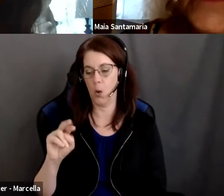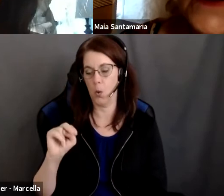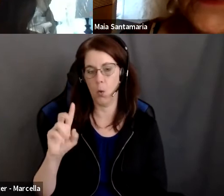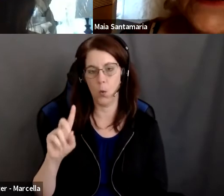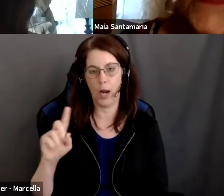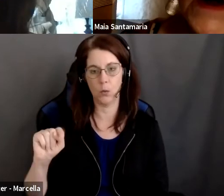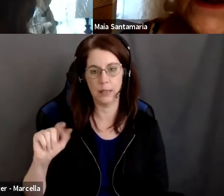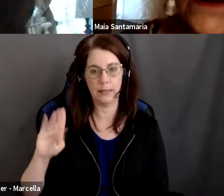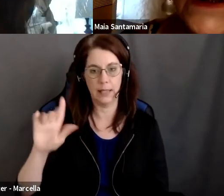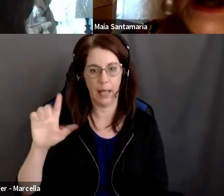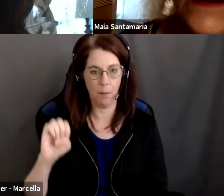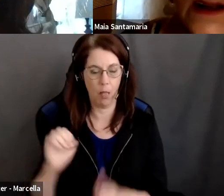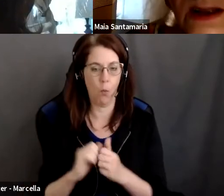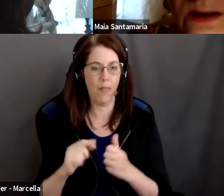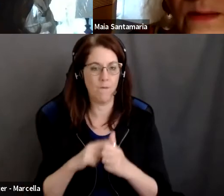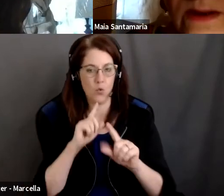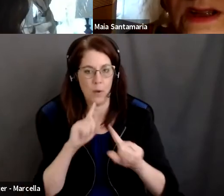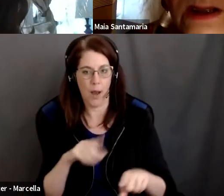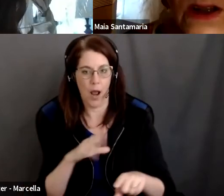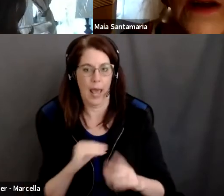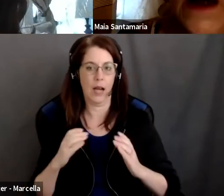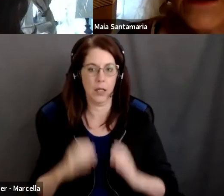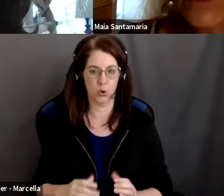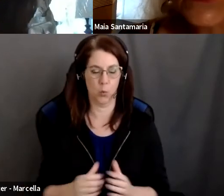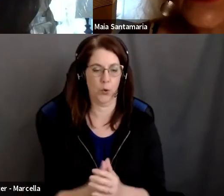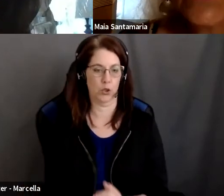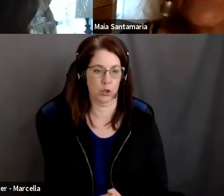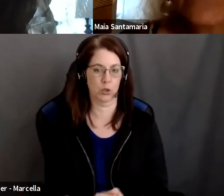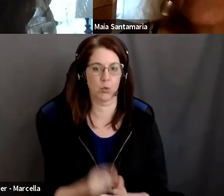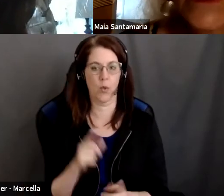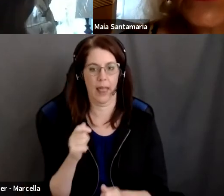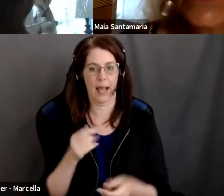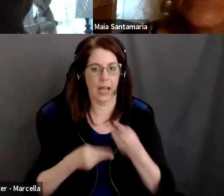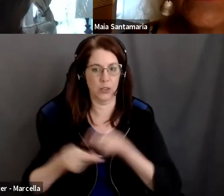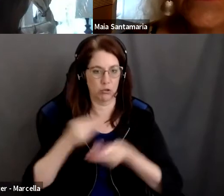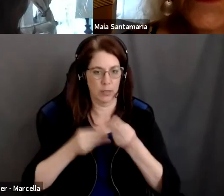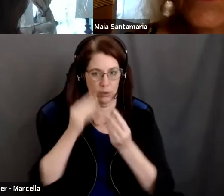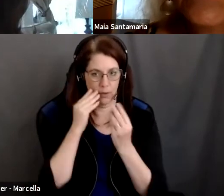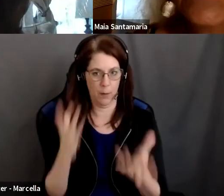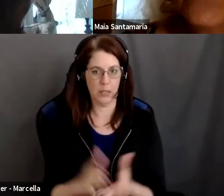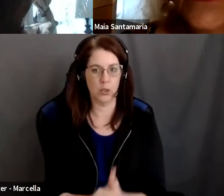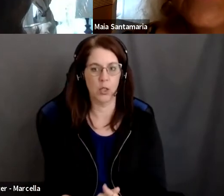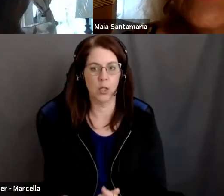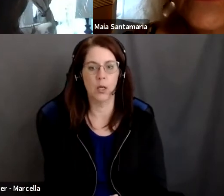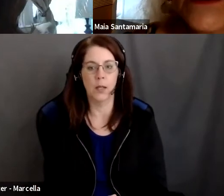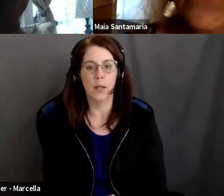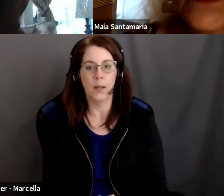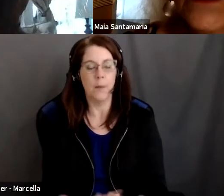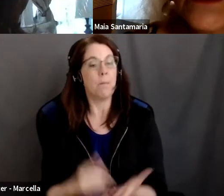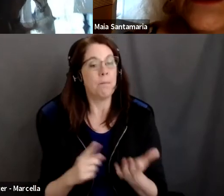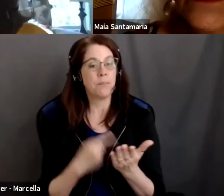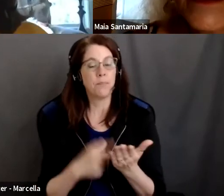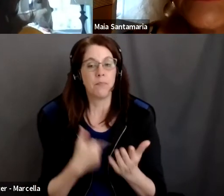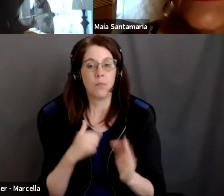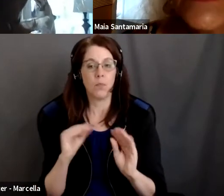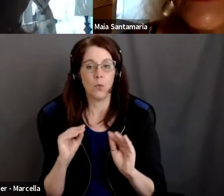our first responders and consumers so that they can exchange information. Sometimes we have put